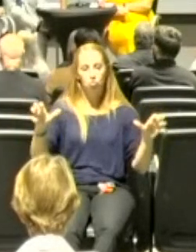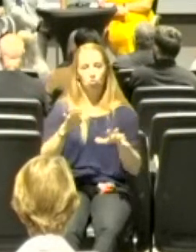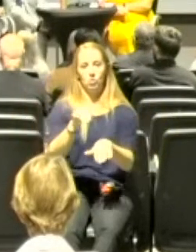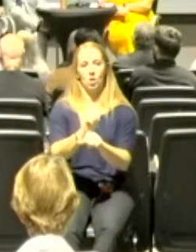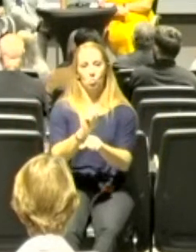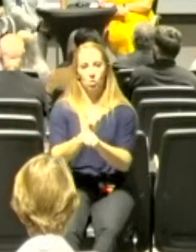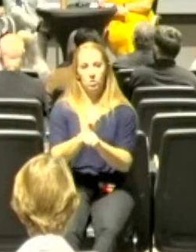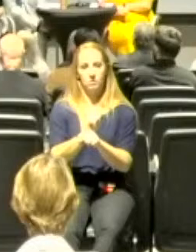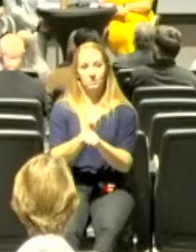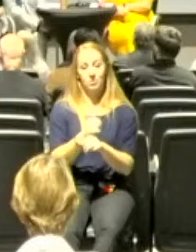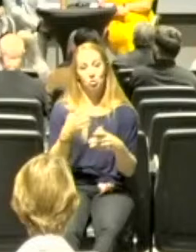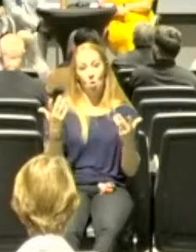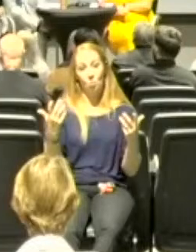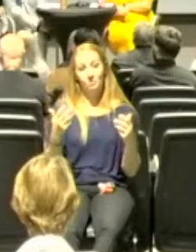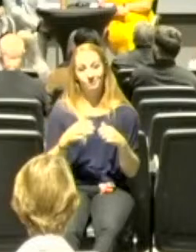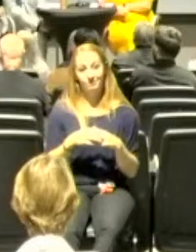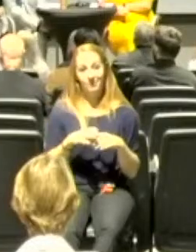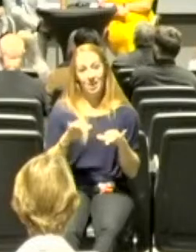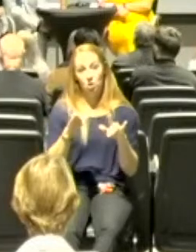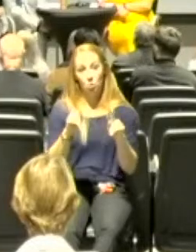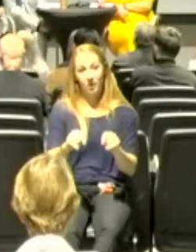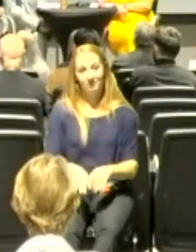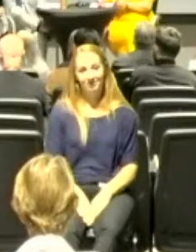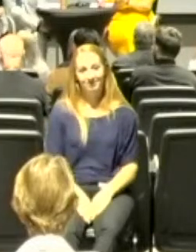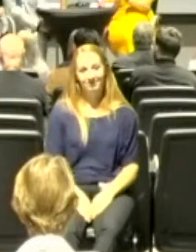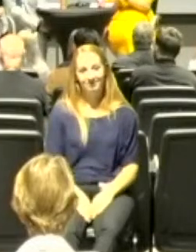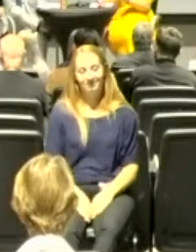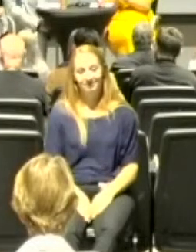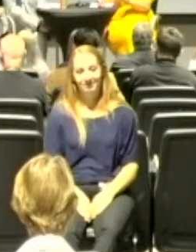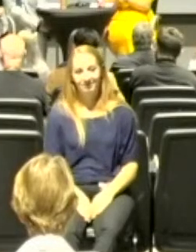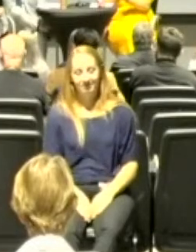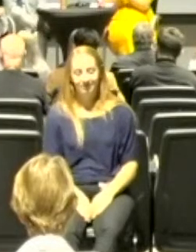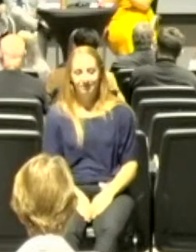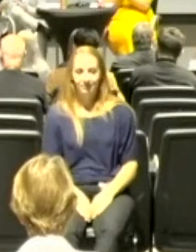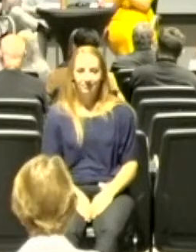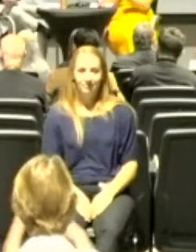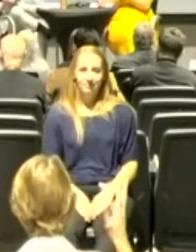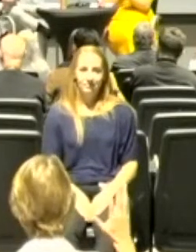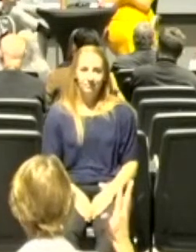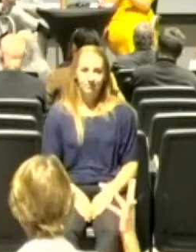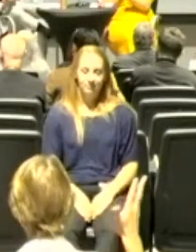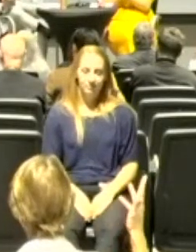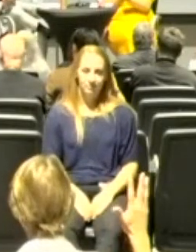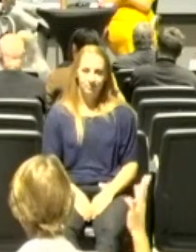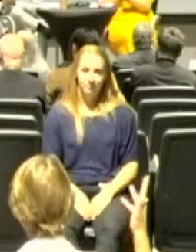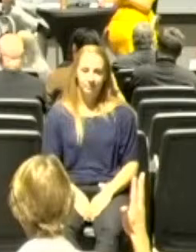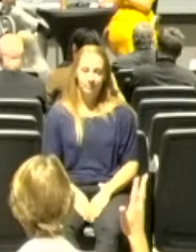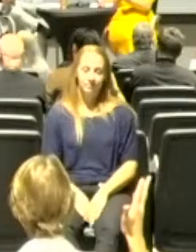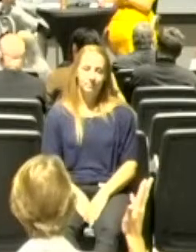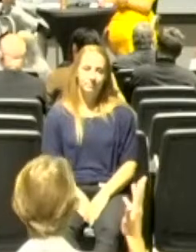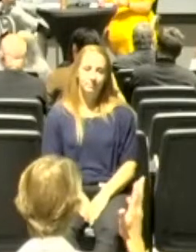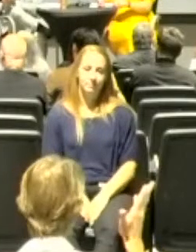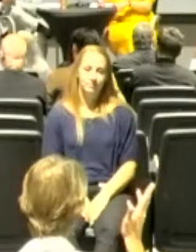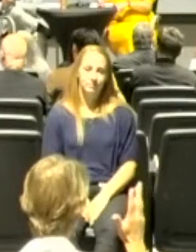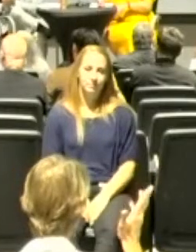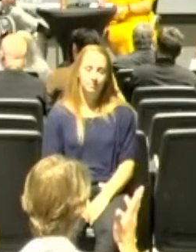ways. So let's do it. Let's do it. Thank you.